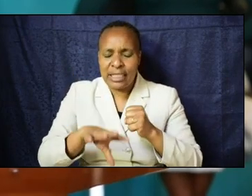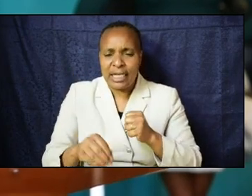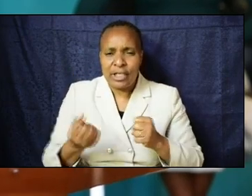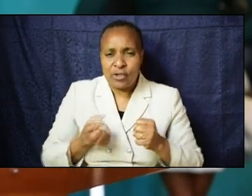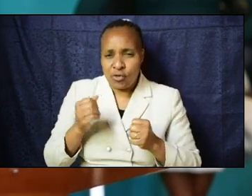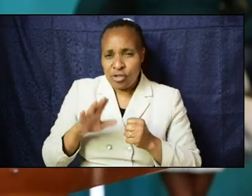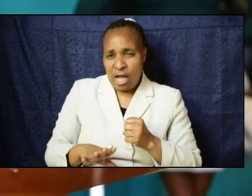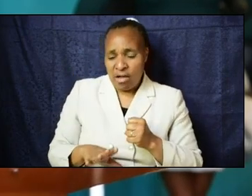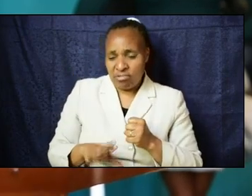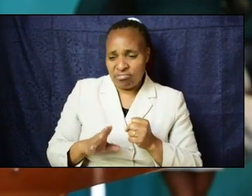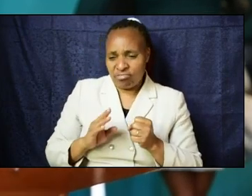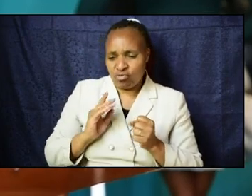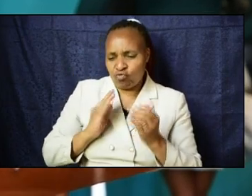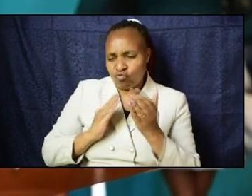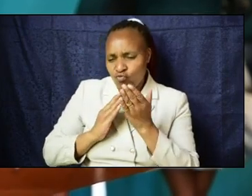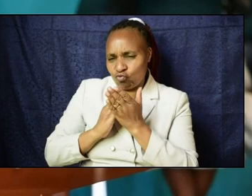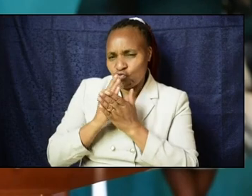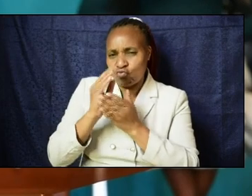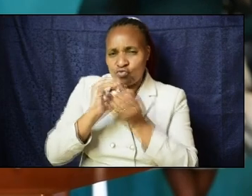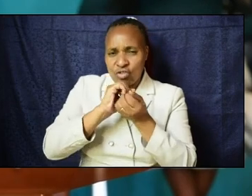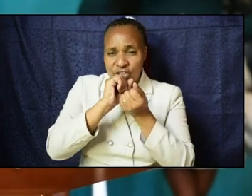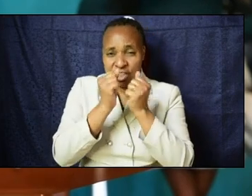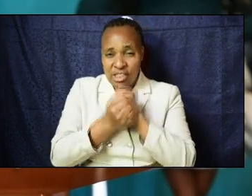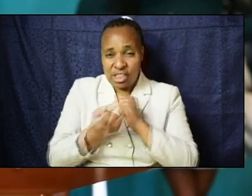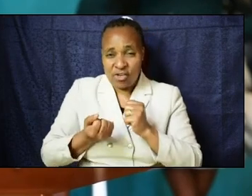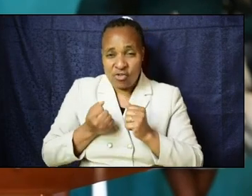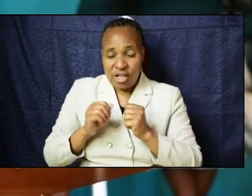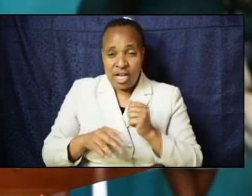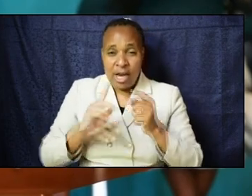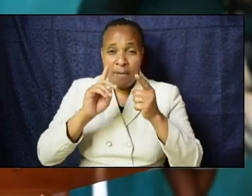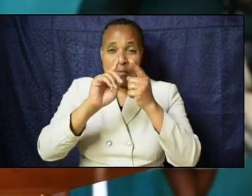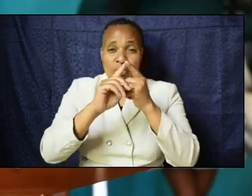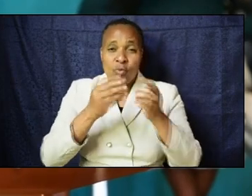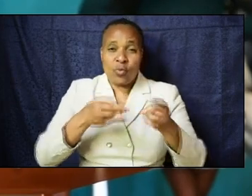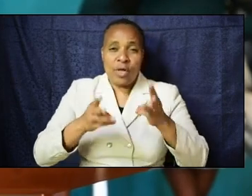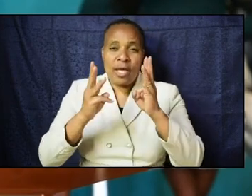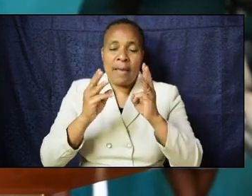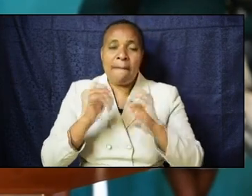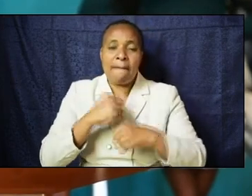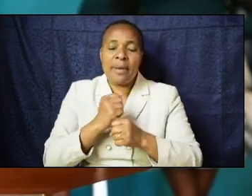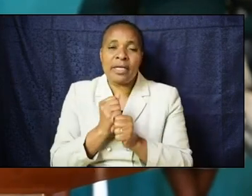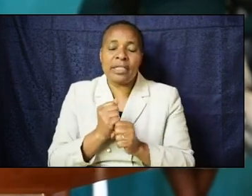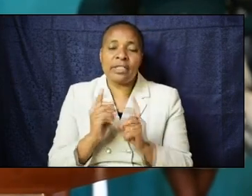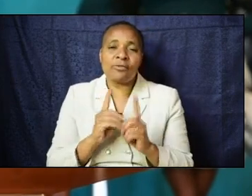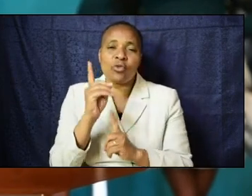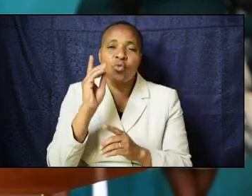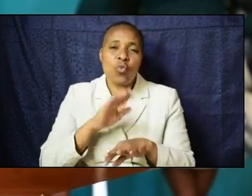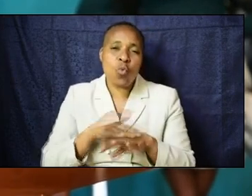was changing her daughter in a positive way and making her develop good habits.